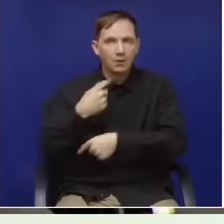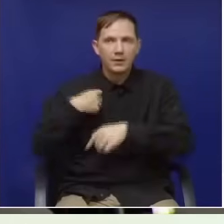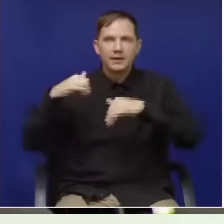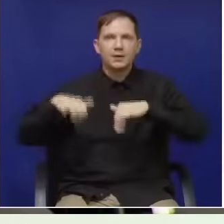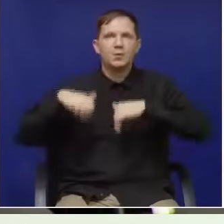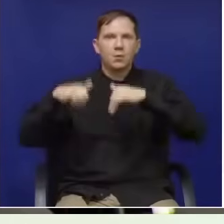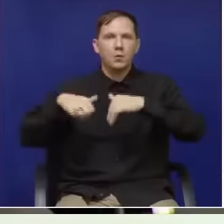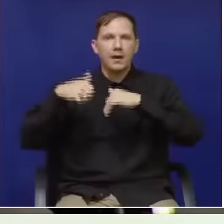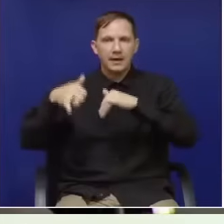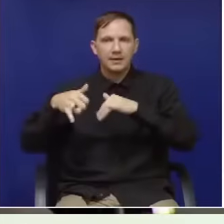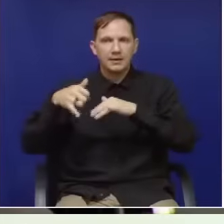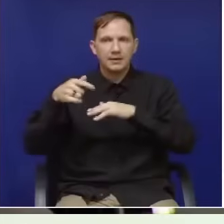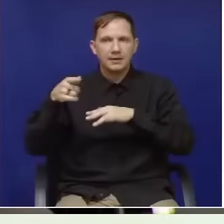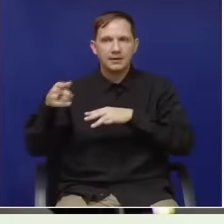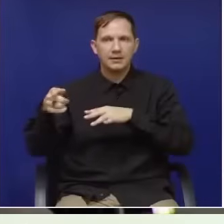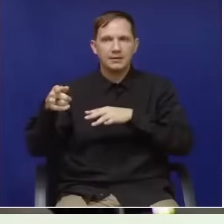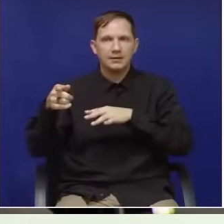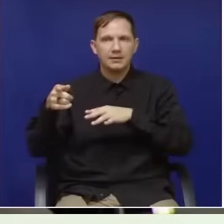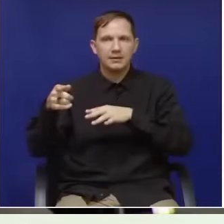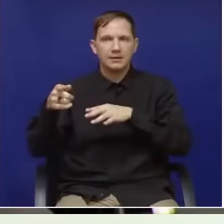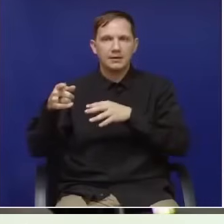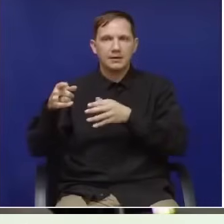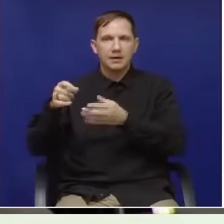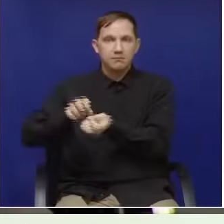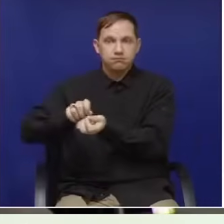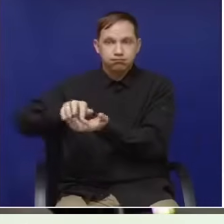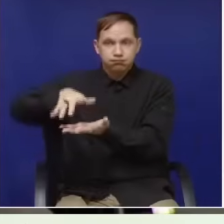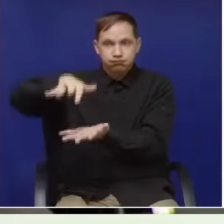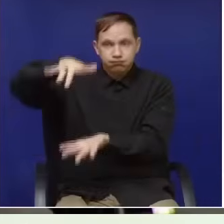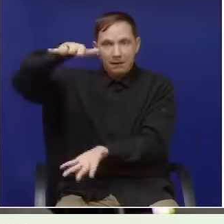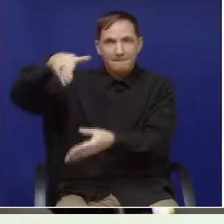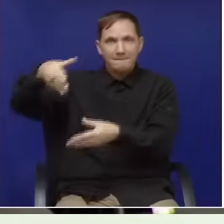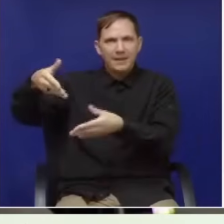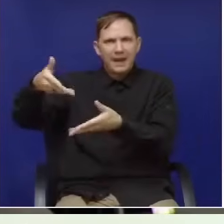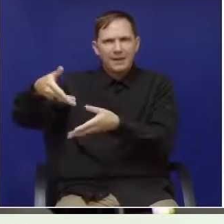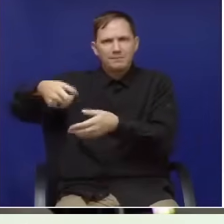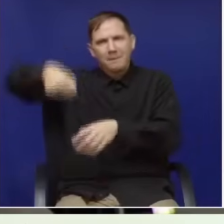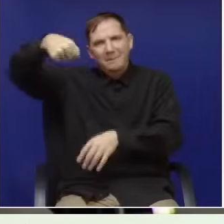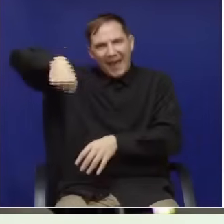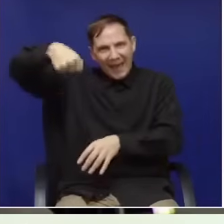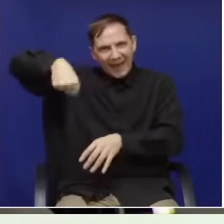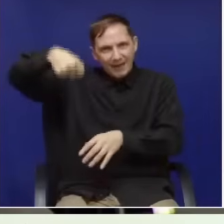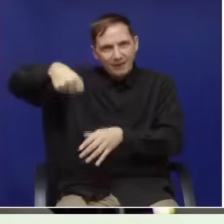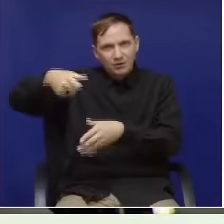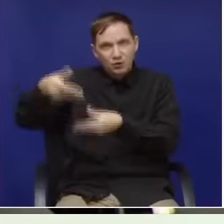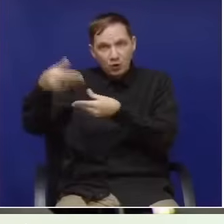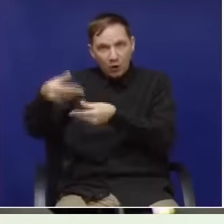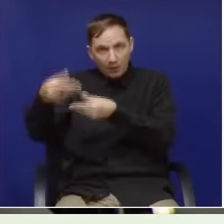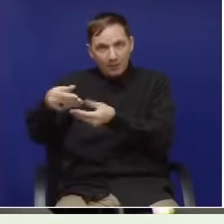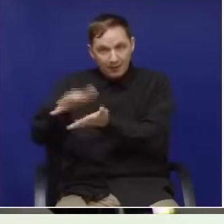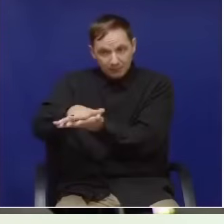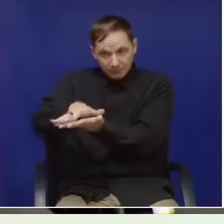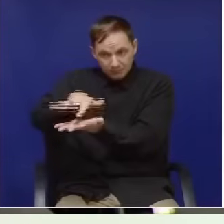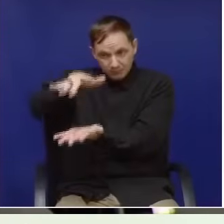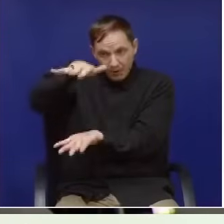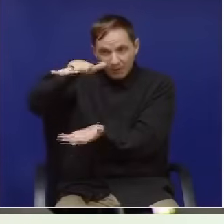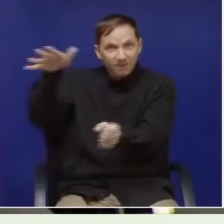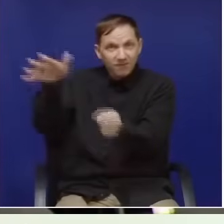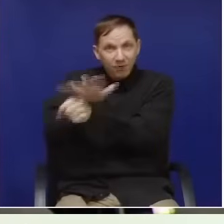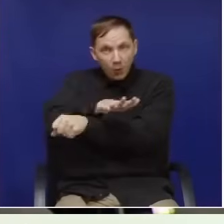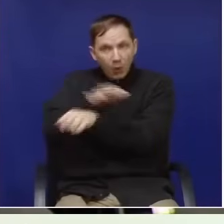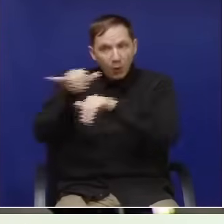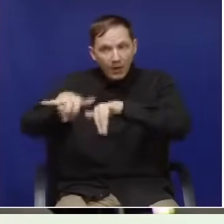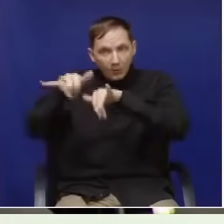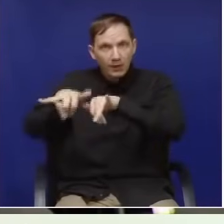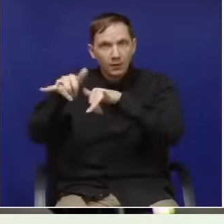so-called diplomatic pouch to fill up. It's literally a bag that DERCO moves documents around the world. And often the